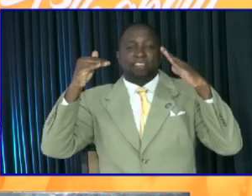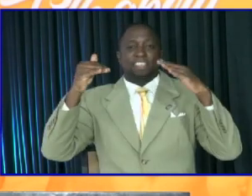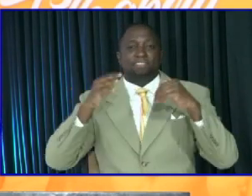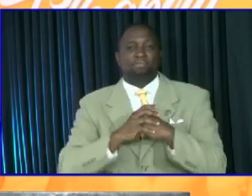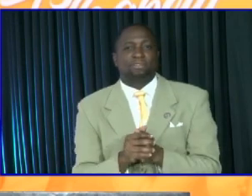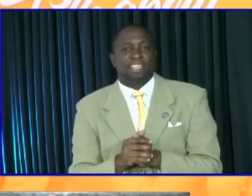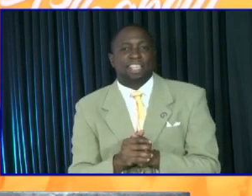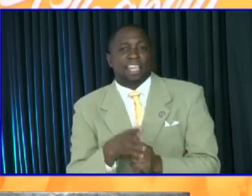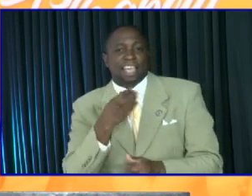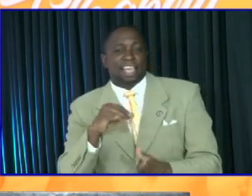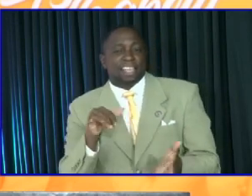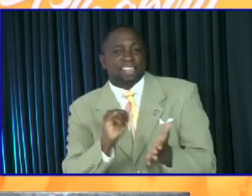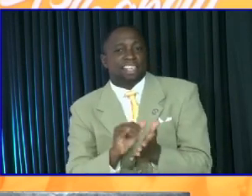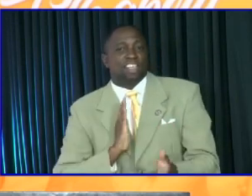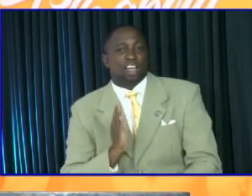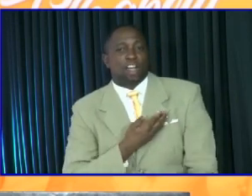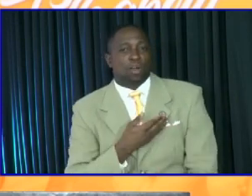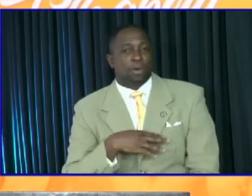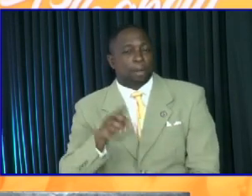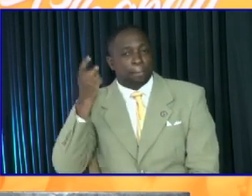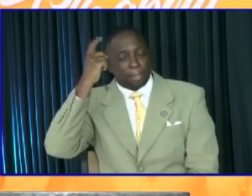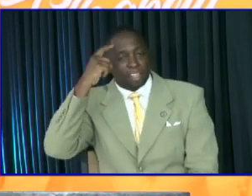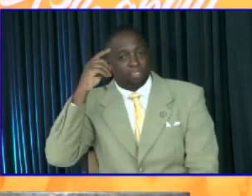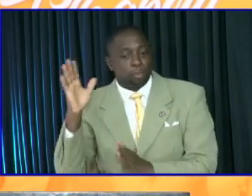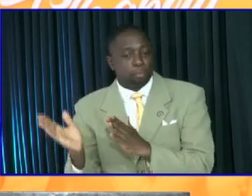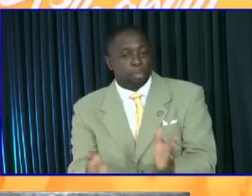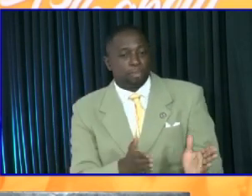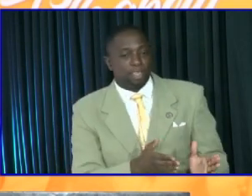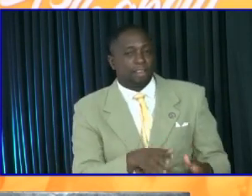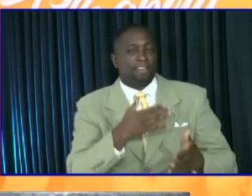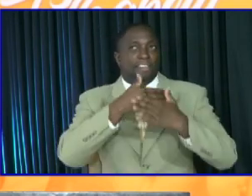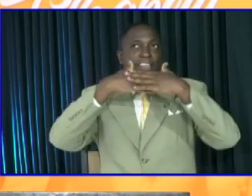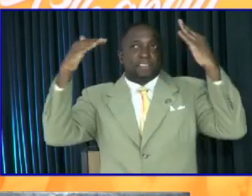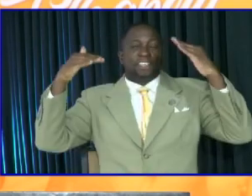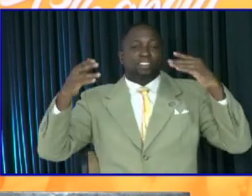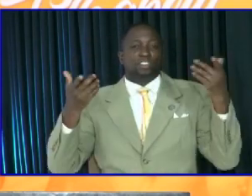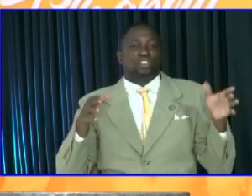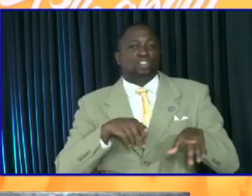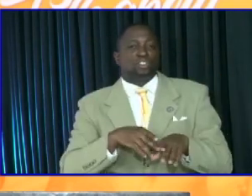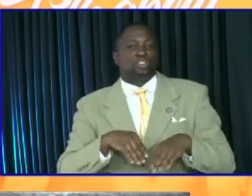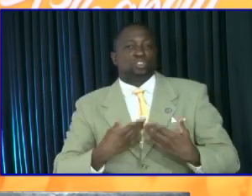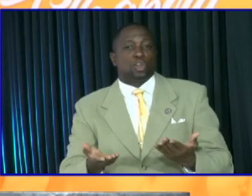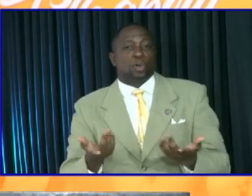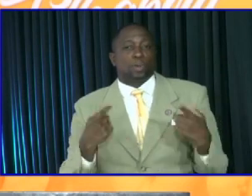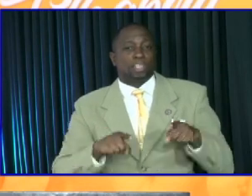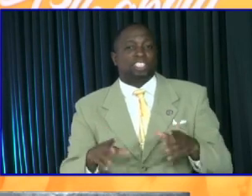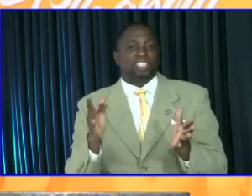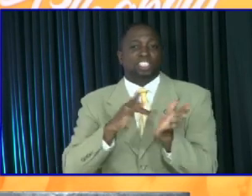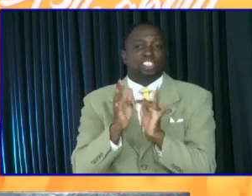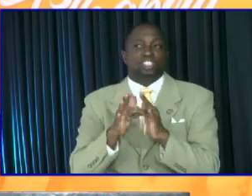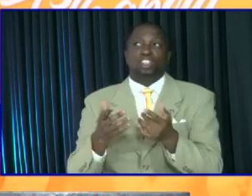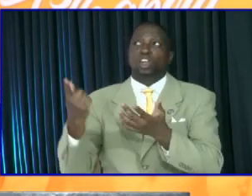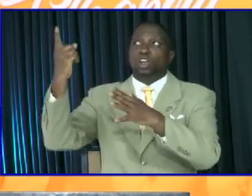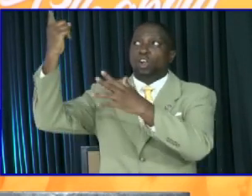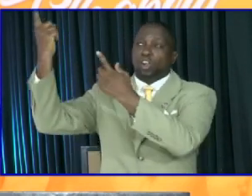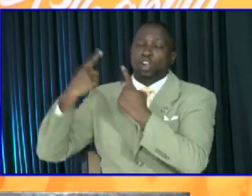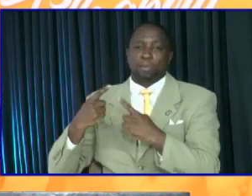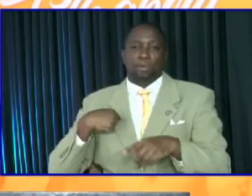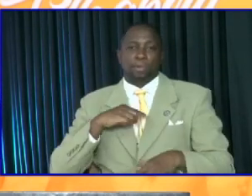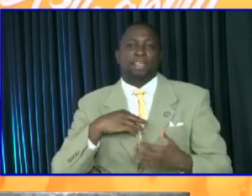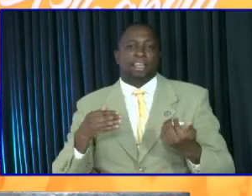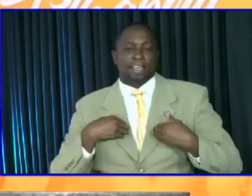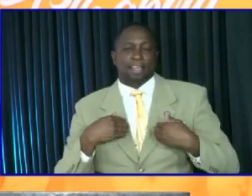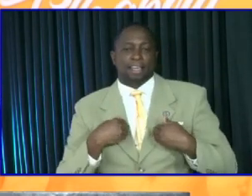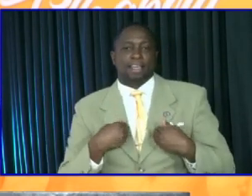and that our minds will be prepared heavenward. So when Jesus comes, we'll all have a place in his